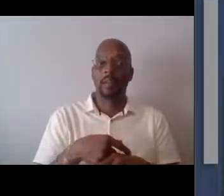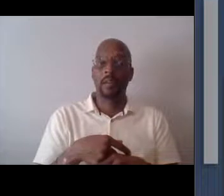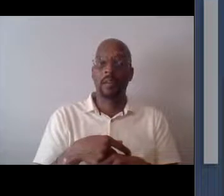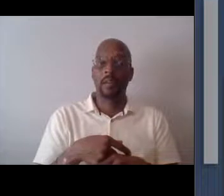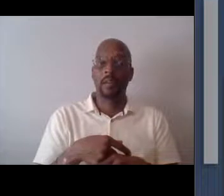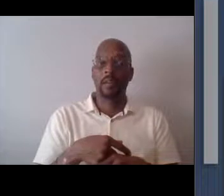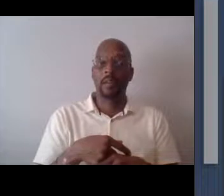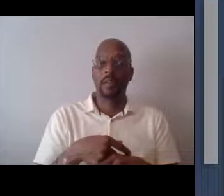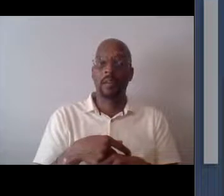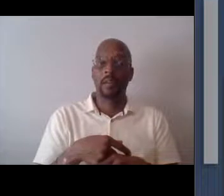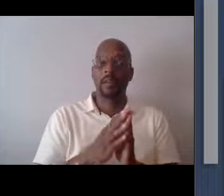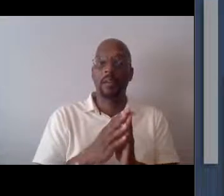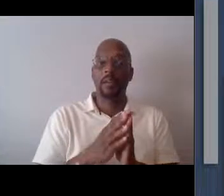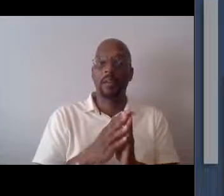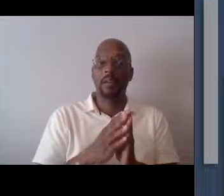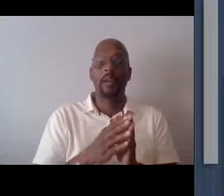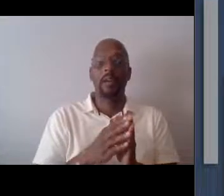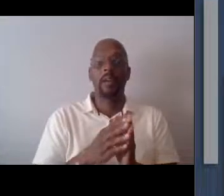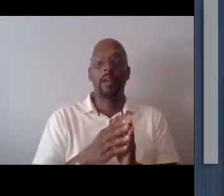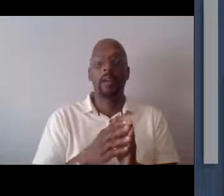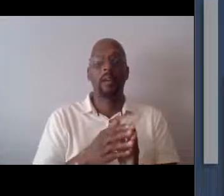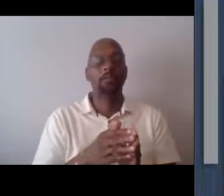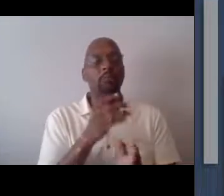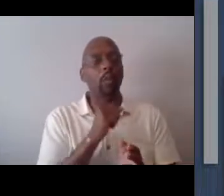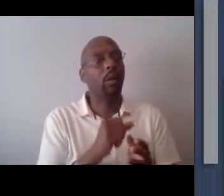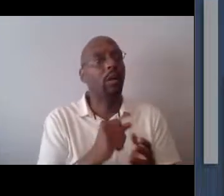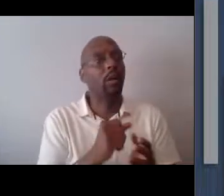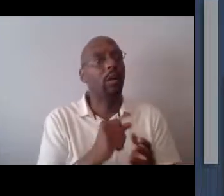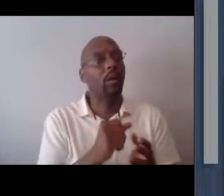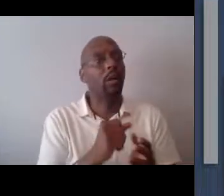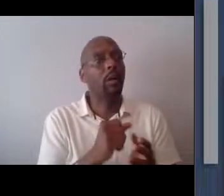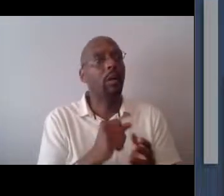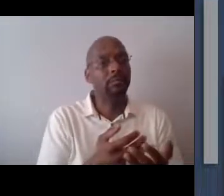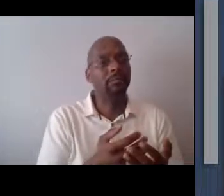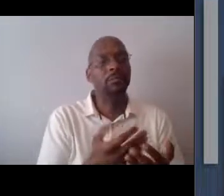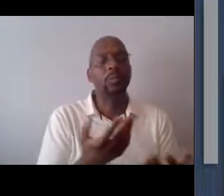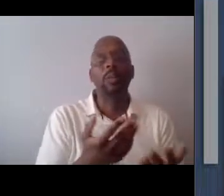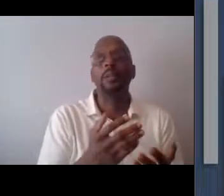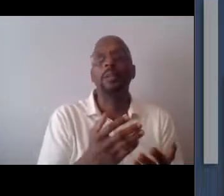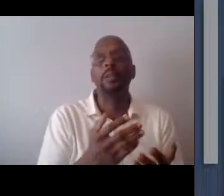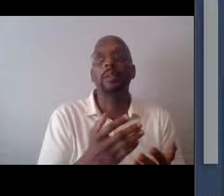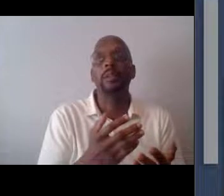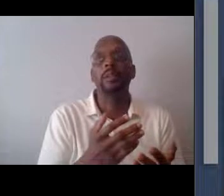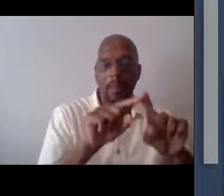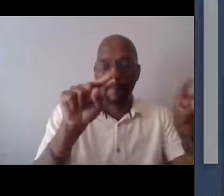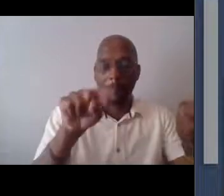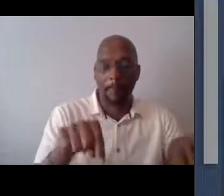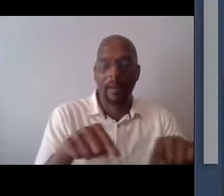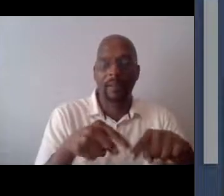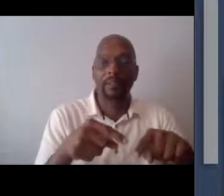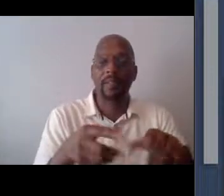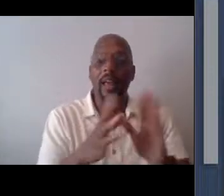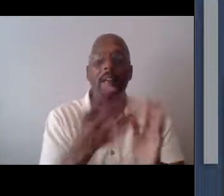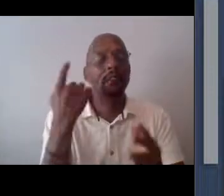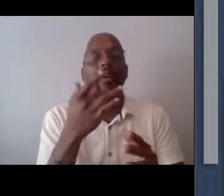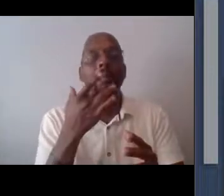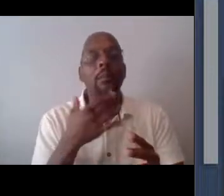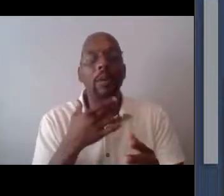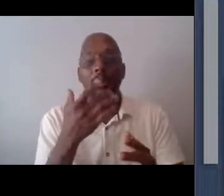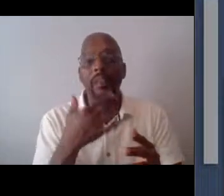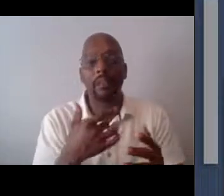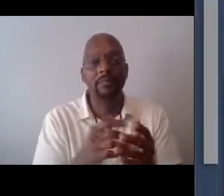the Transportation Commission. There's a date of birth line on that, because I don't think it's enough to